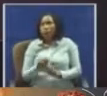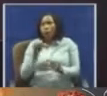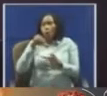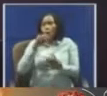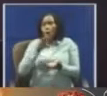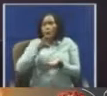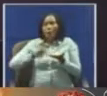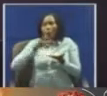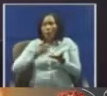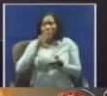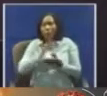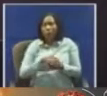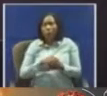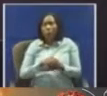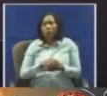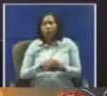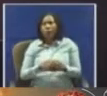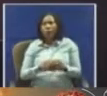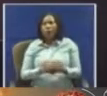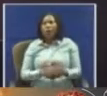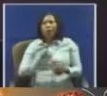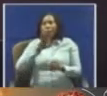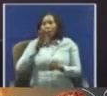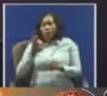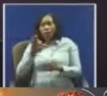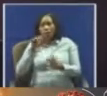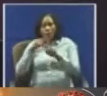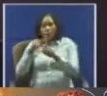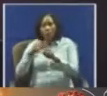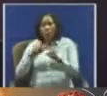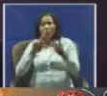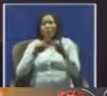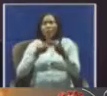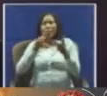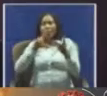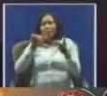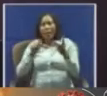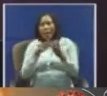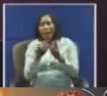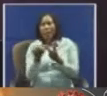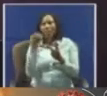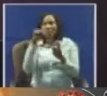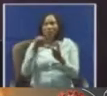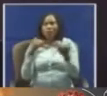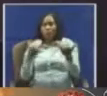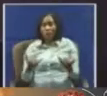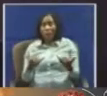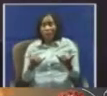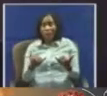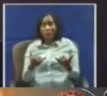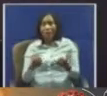bills from both the DEA and the Freedom Front Plus, the one bill was rejected today, which was an